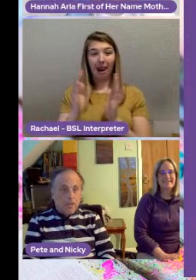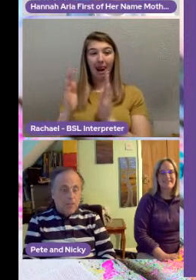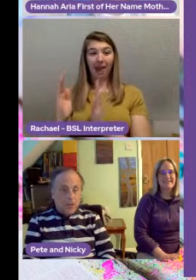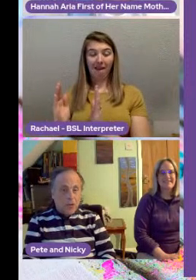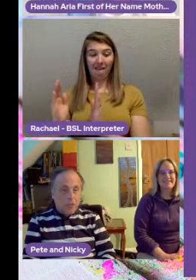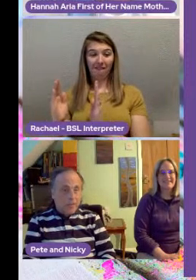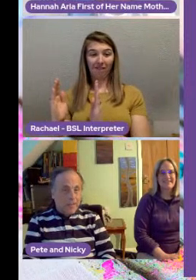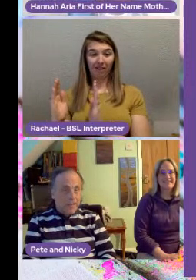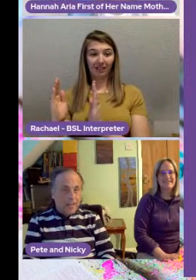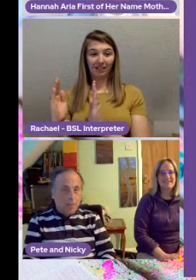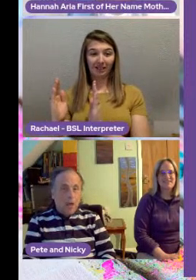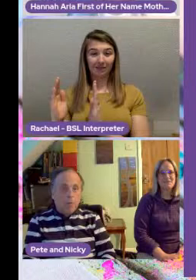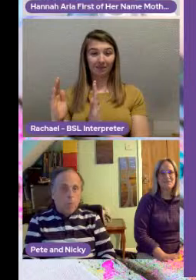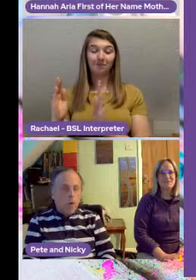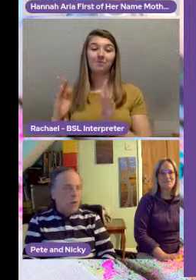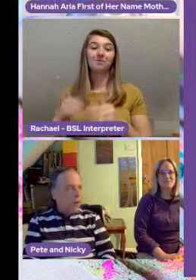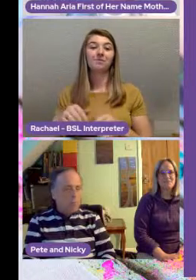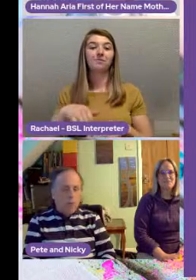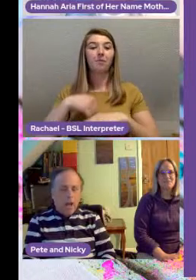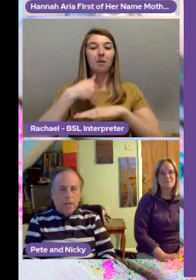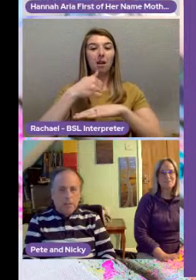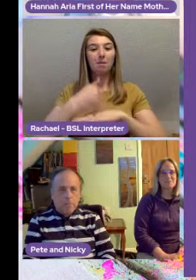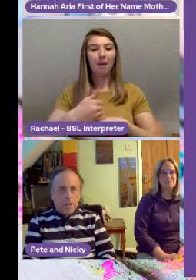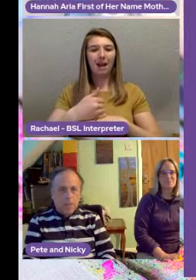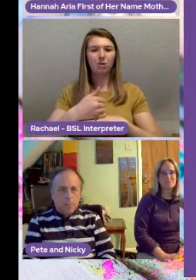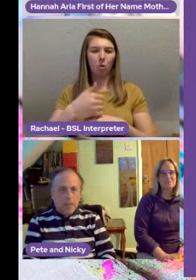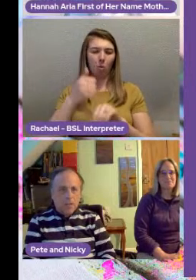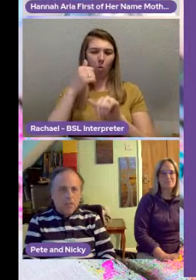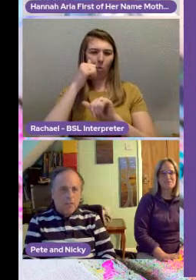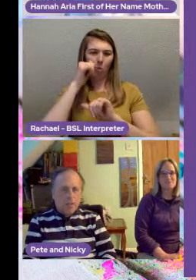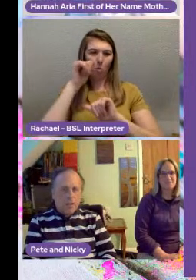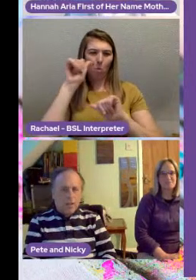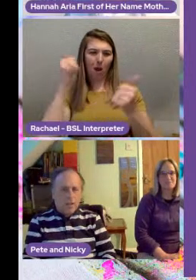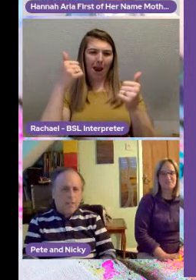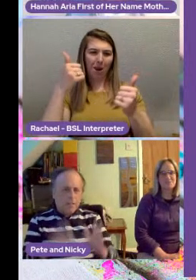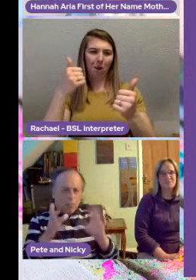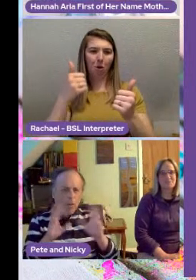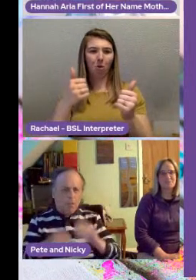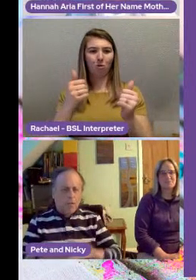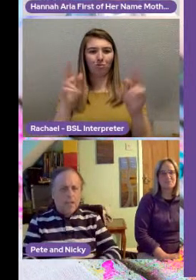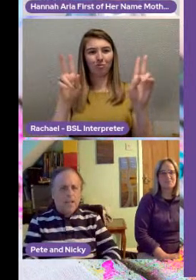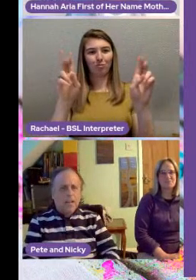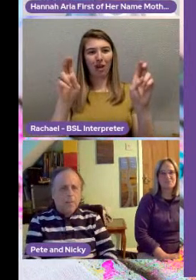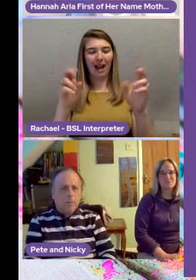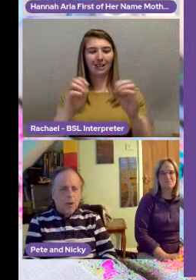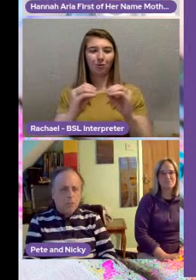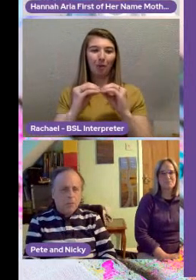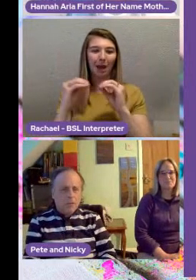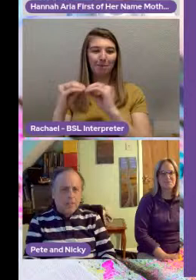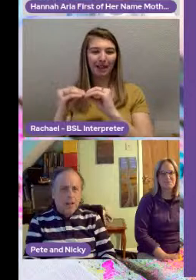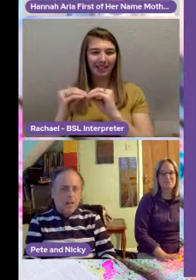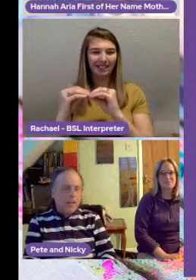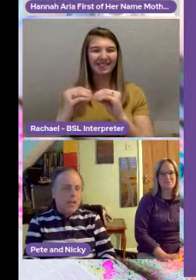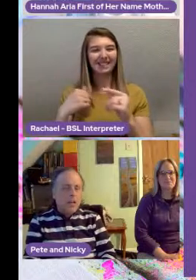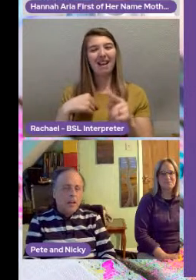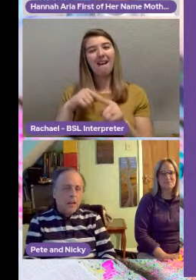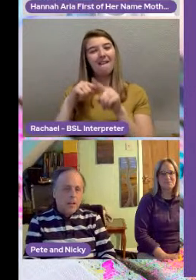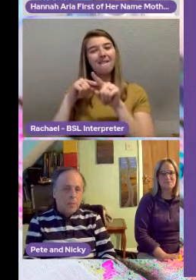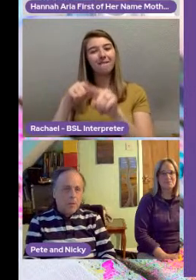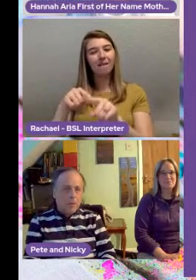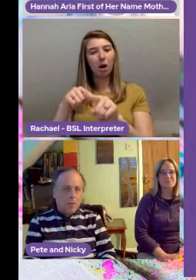And it's based on a well-known brand of baked beans. I roughly followed the